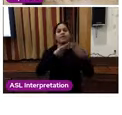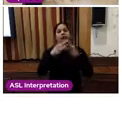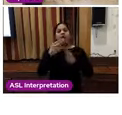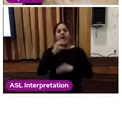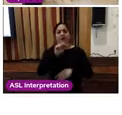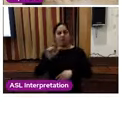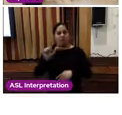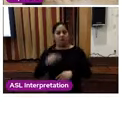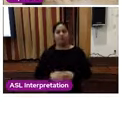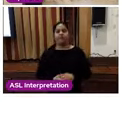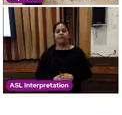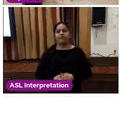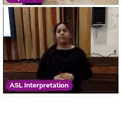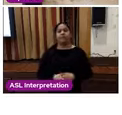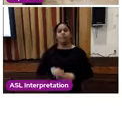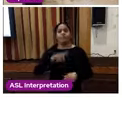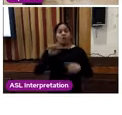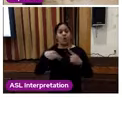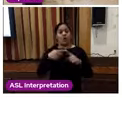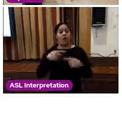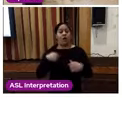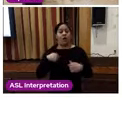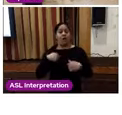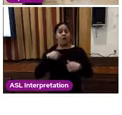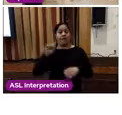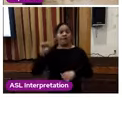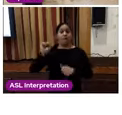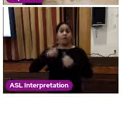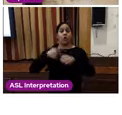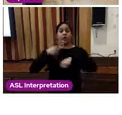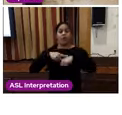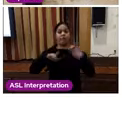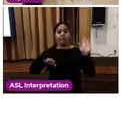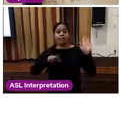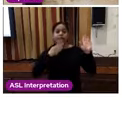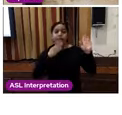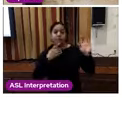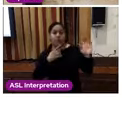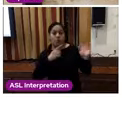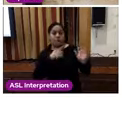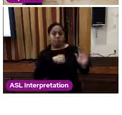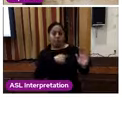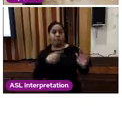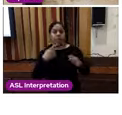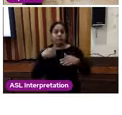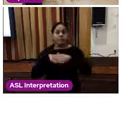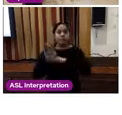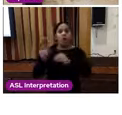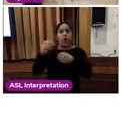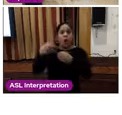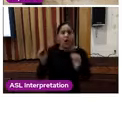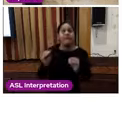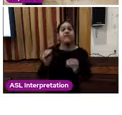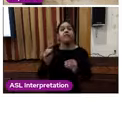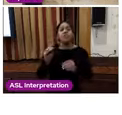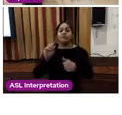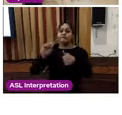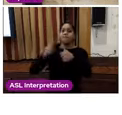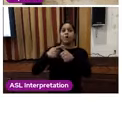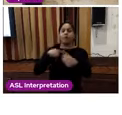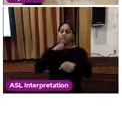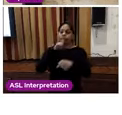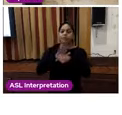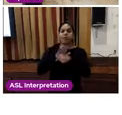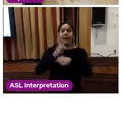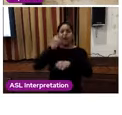When I first went to office, one of the core promises that I made to our community is that every